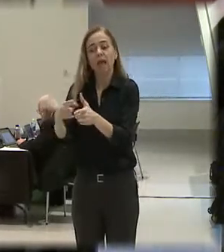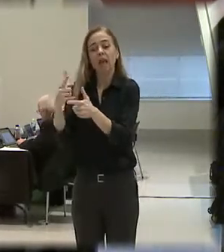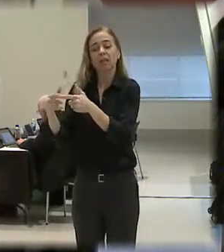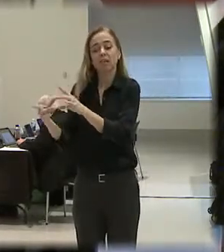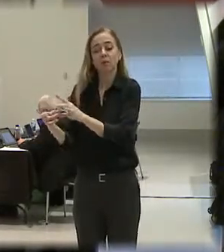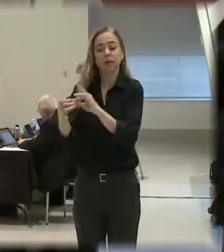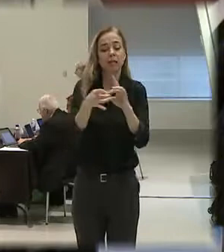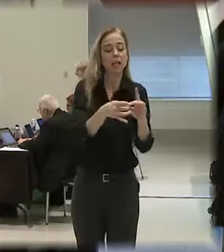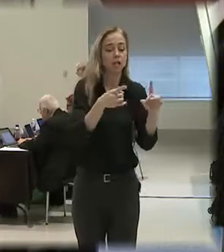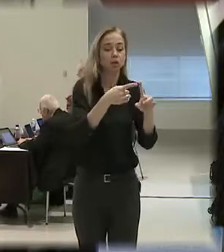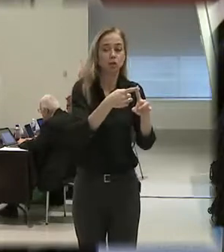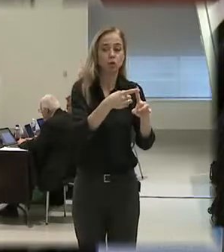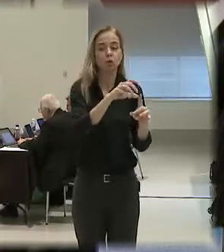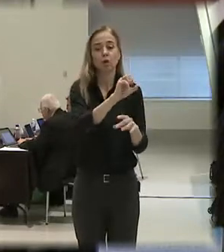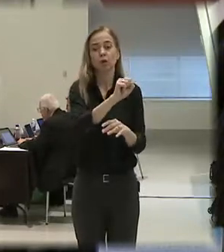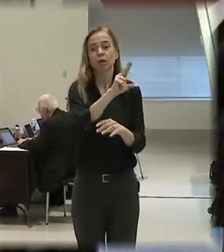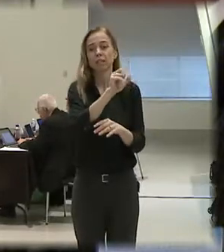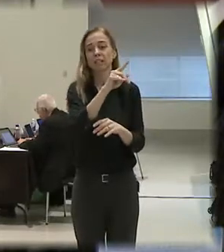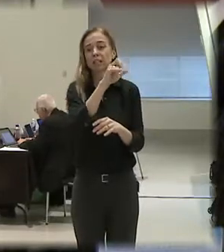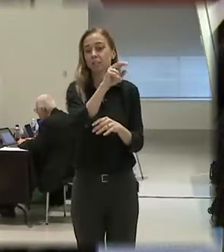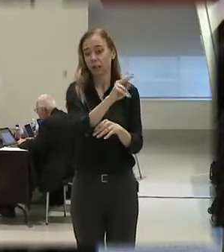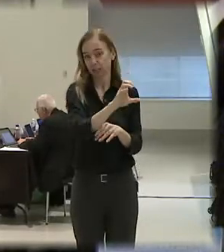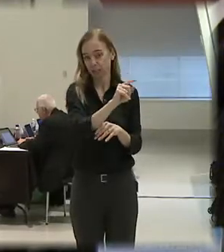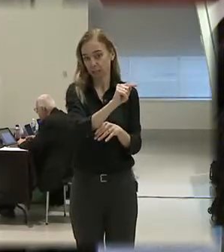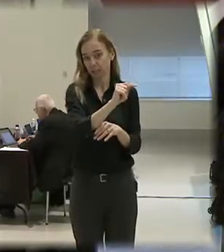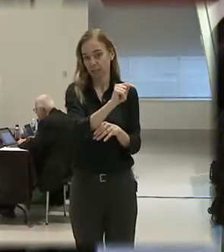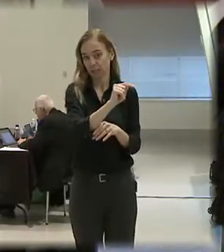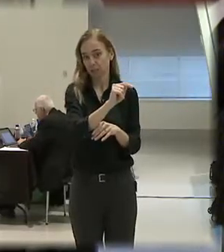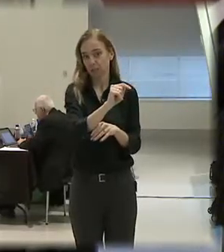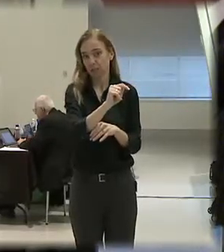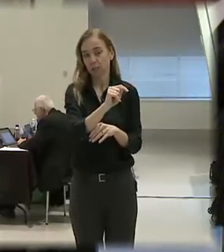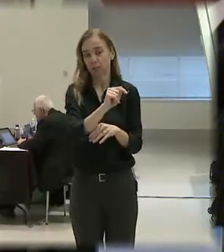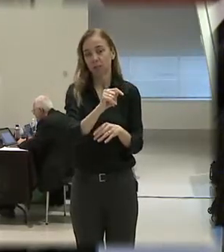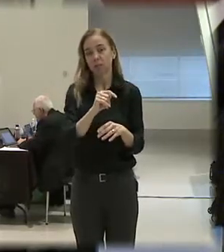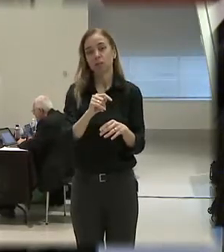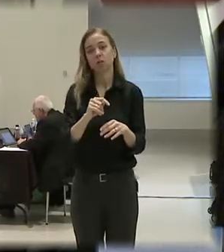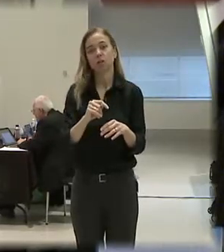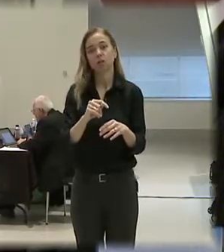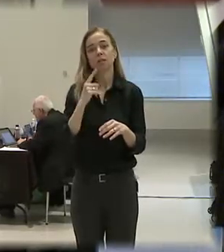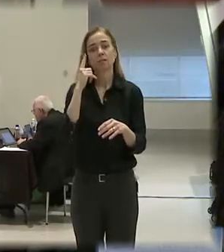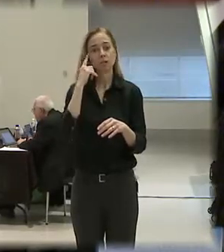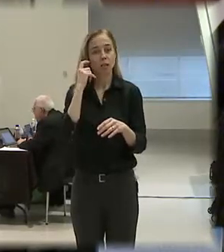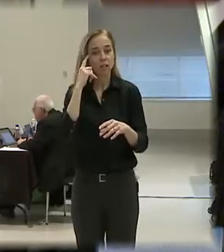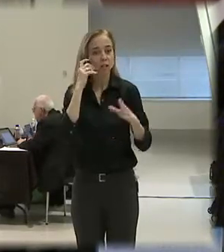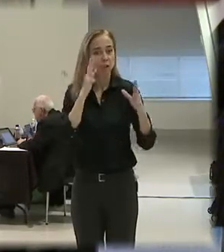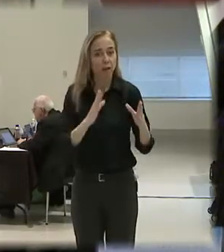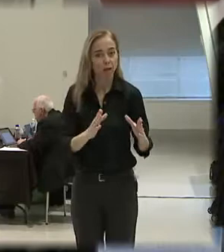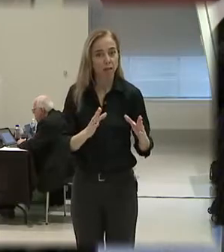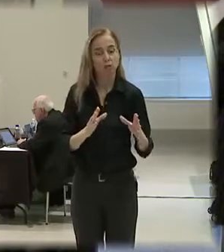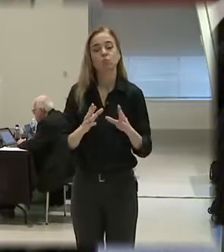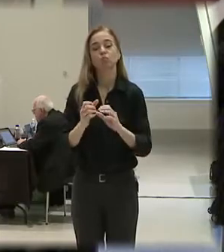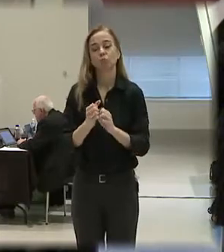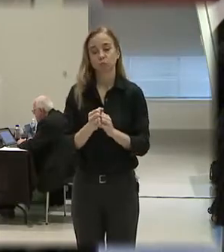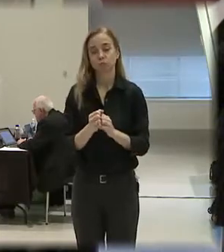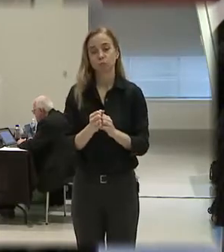what the suspect did. And this is simply a number subtracting one from the other. And when we